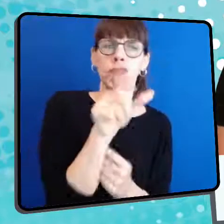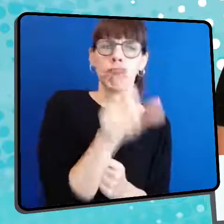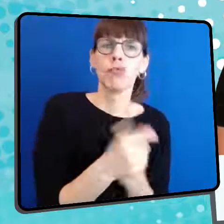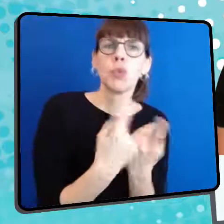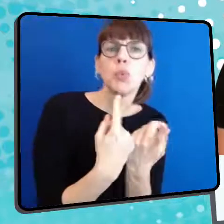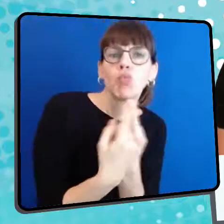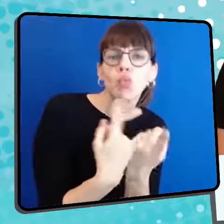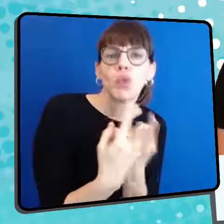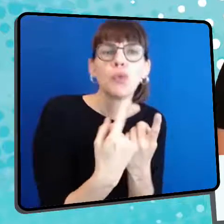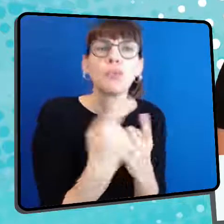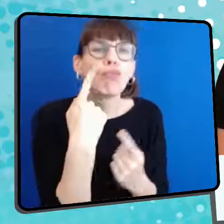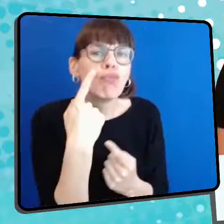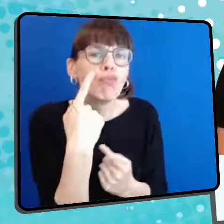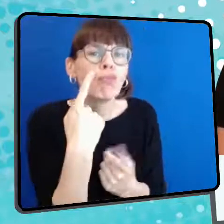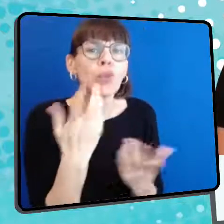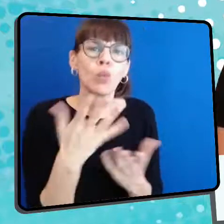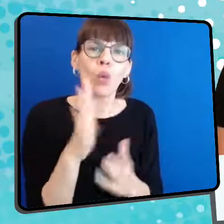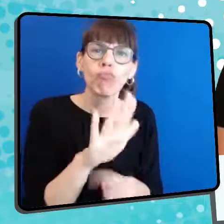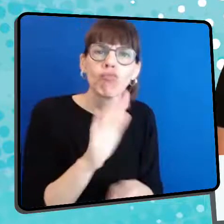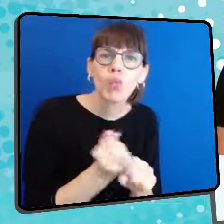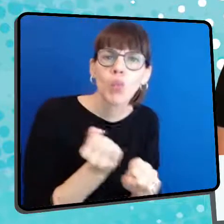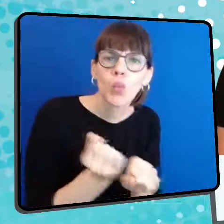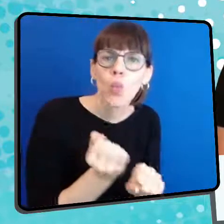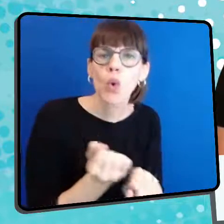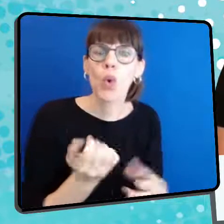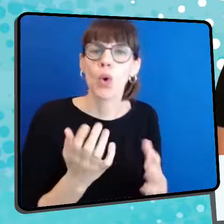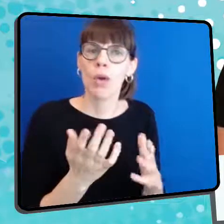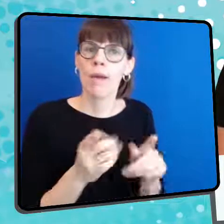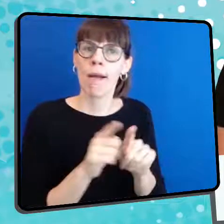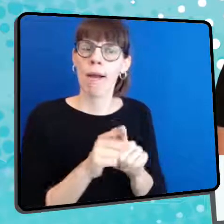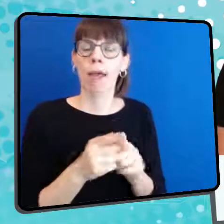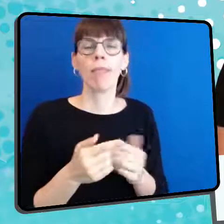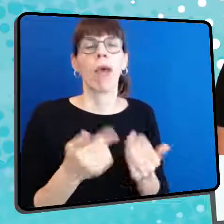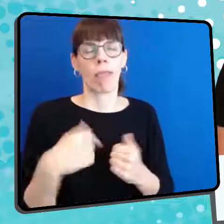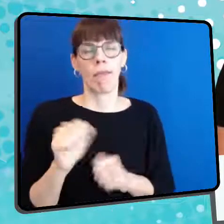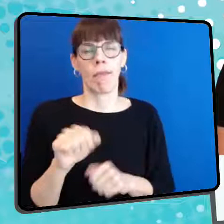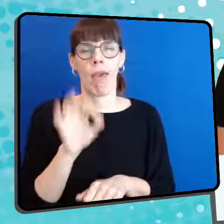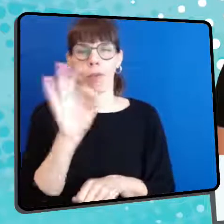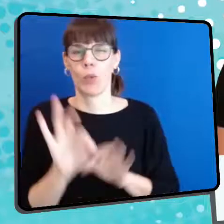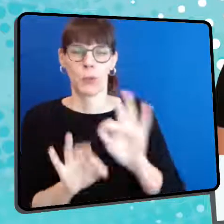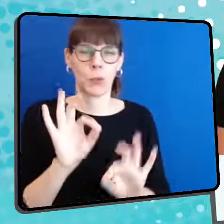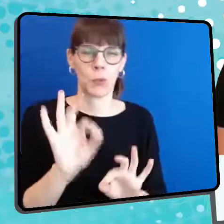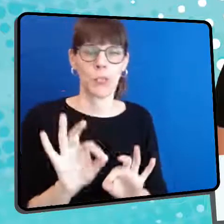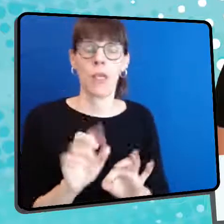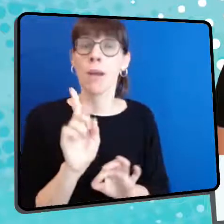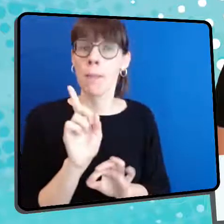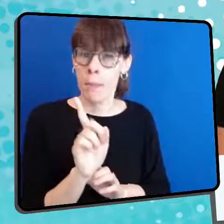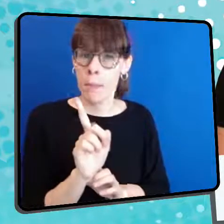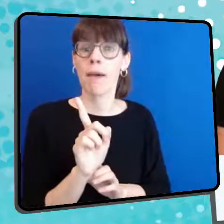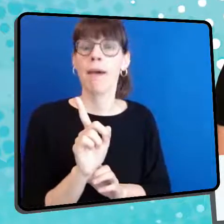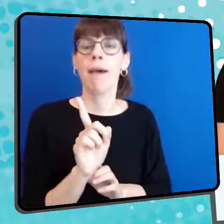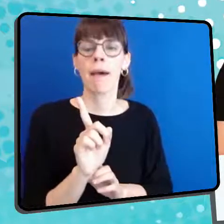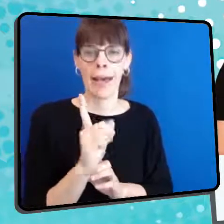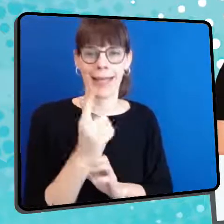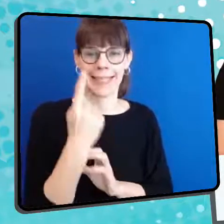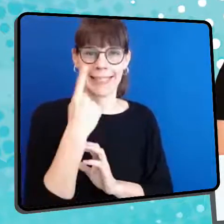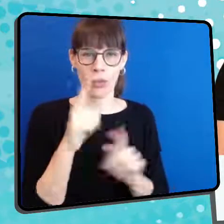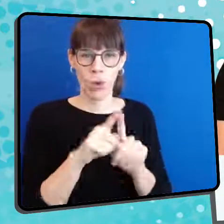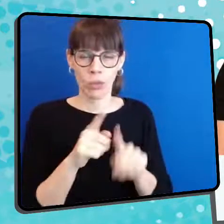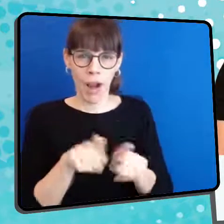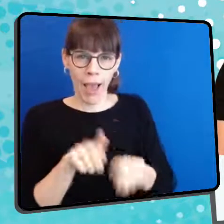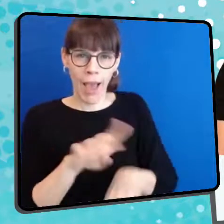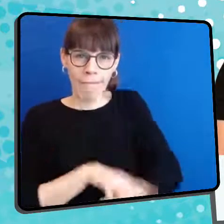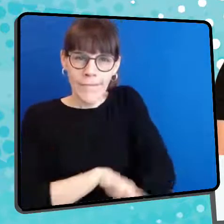we can get some great questions to you. But through that, we can also often find passions. And so we connect our